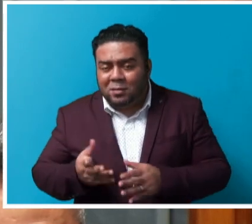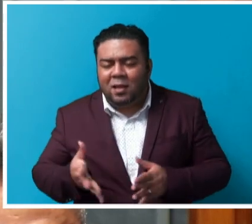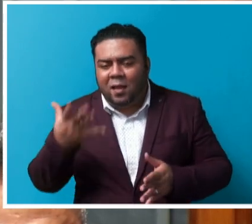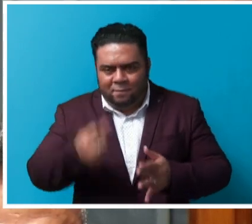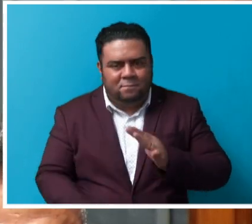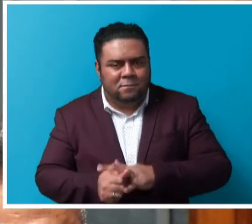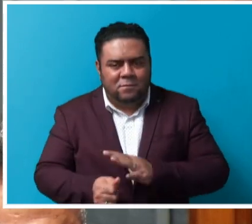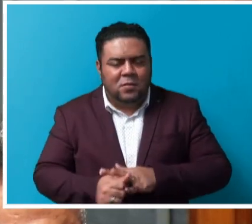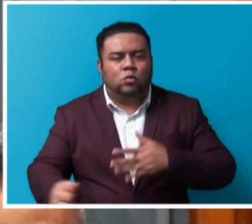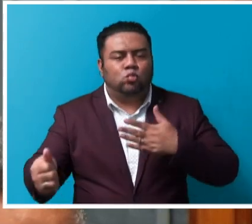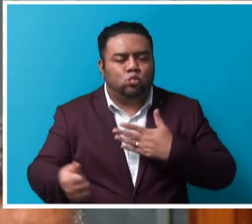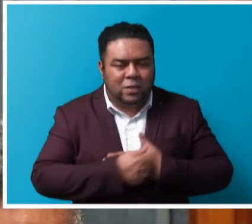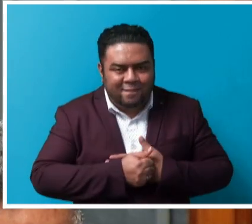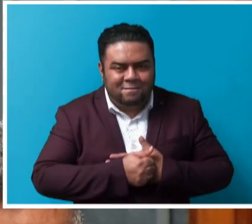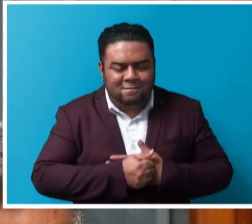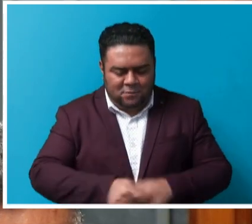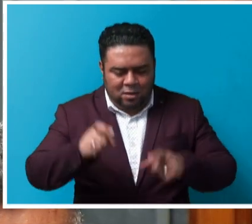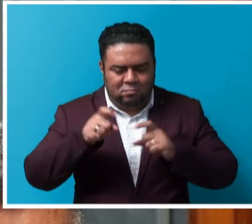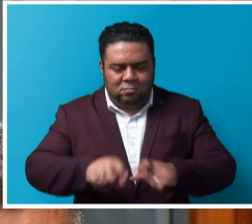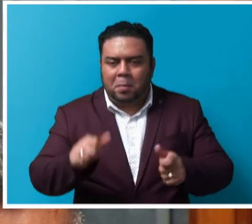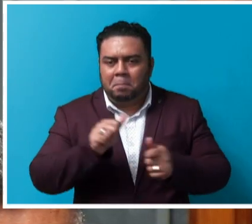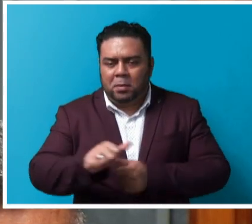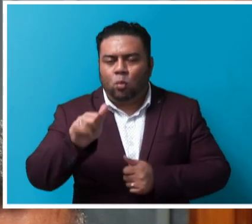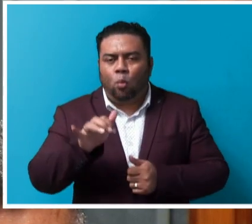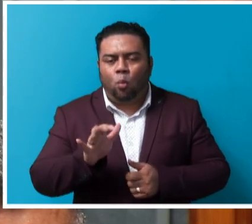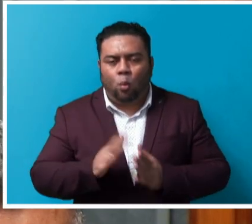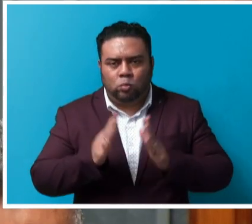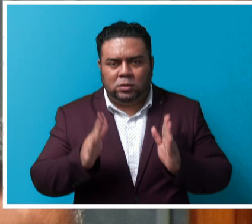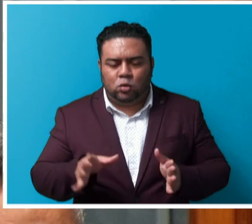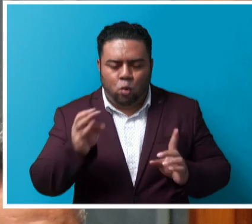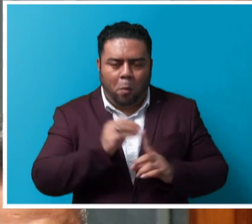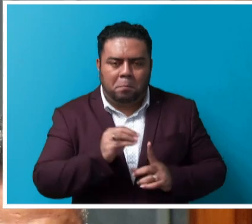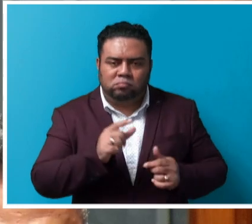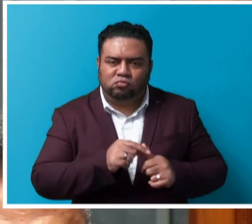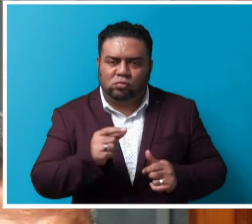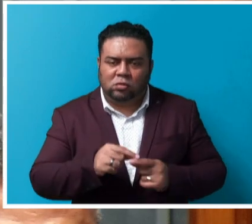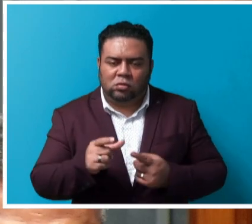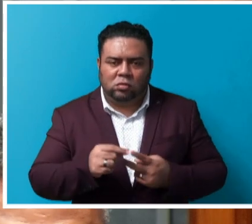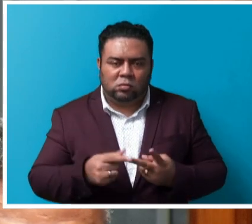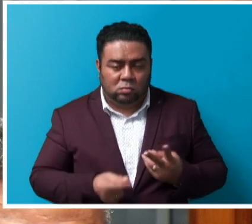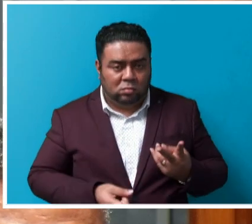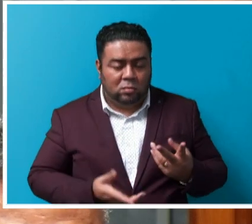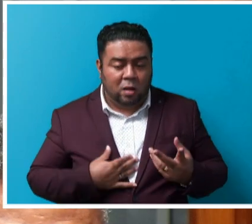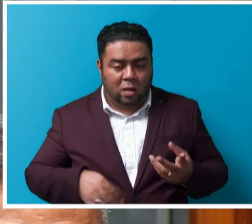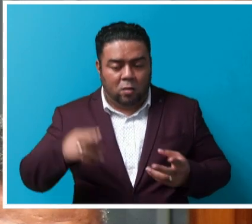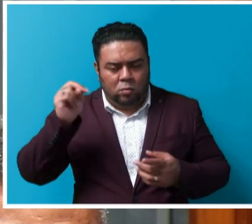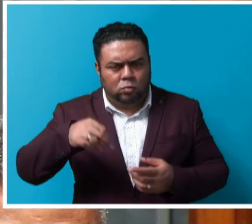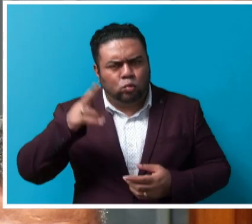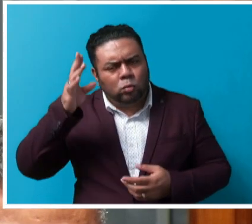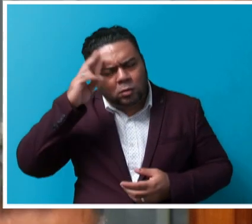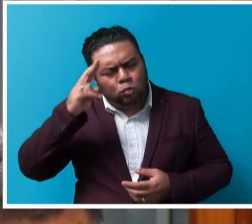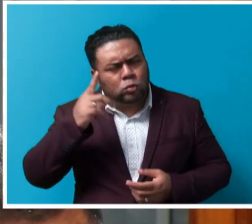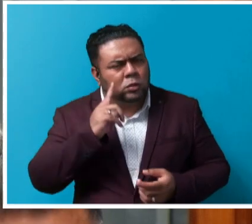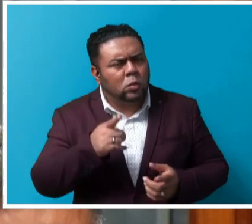to safe and sustainable housing options. Mr. Speaker, sir, I note that our ministry is working with the